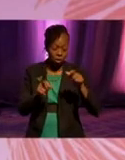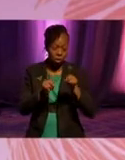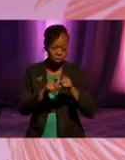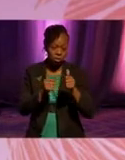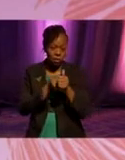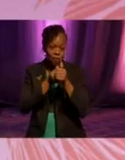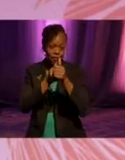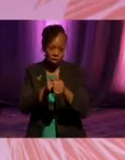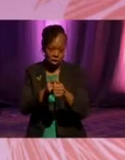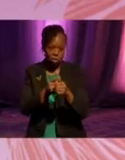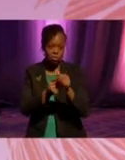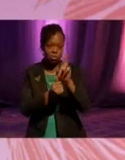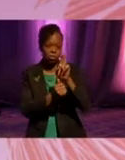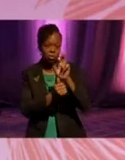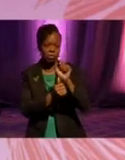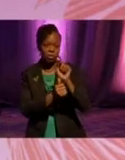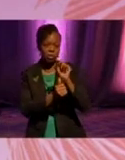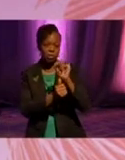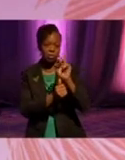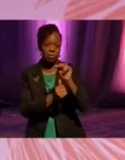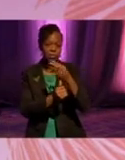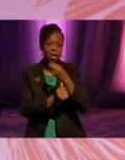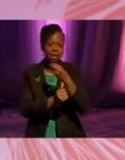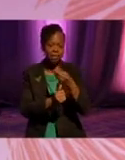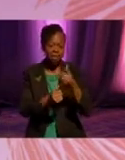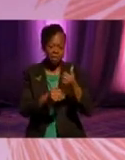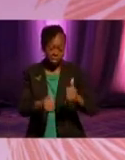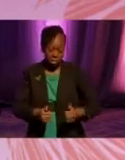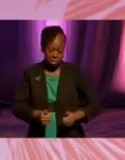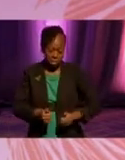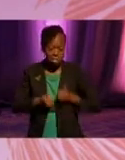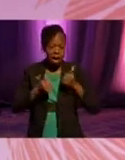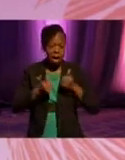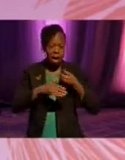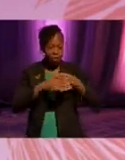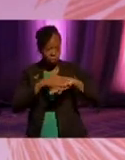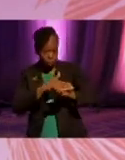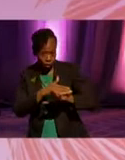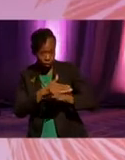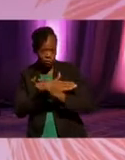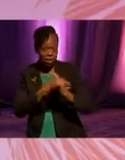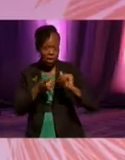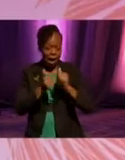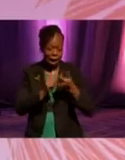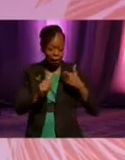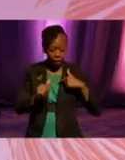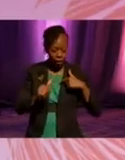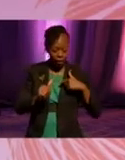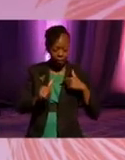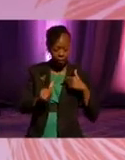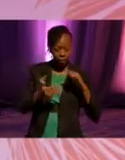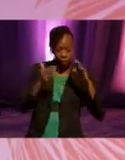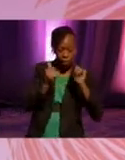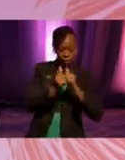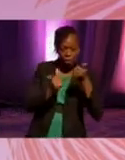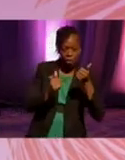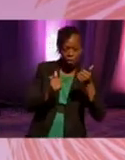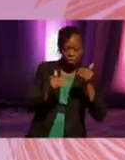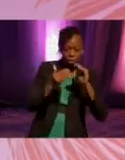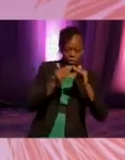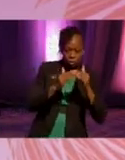the ratings of live births and how we're faring in the city. And any